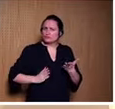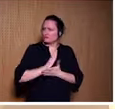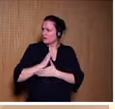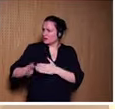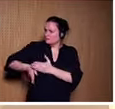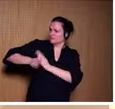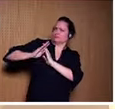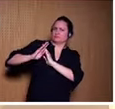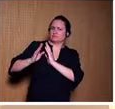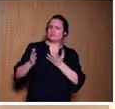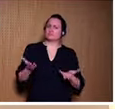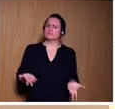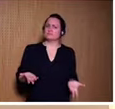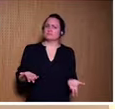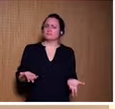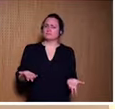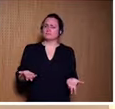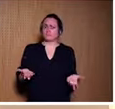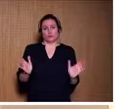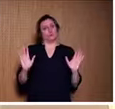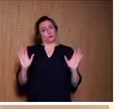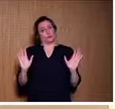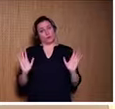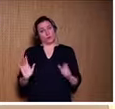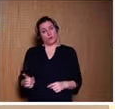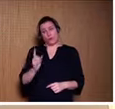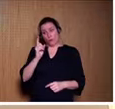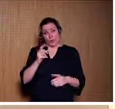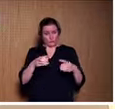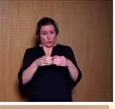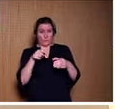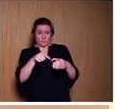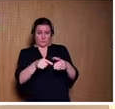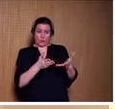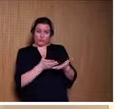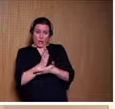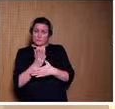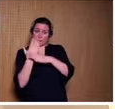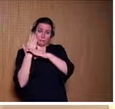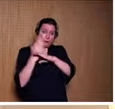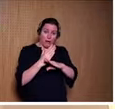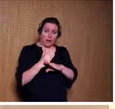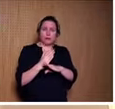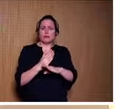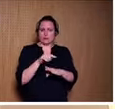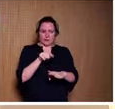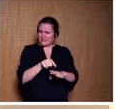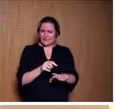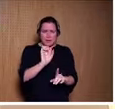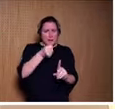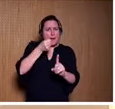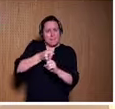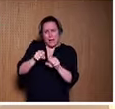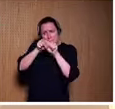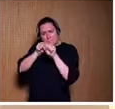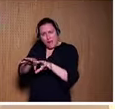is a slippery slope, because when one group's rights are affected, all of our rights are at risk, every single one